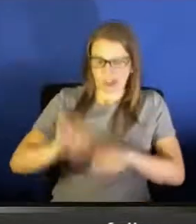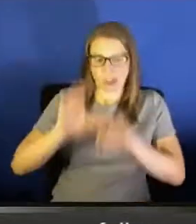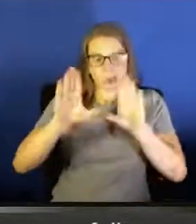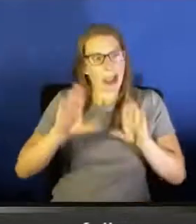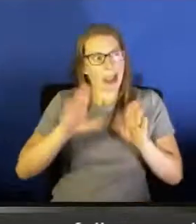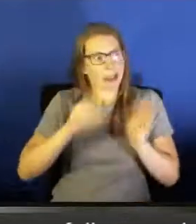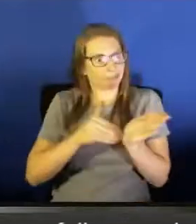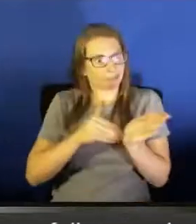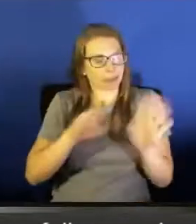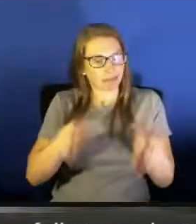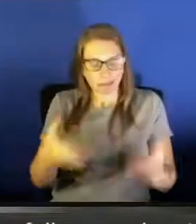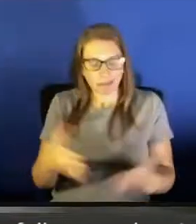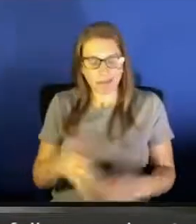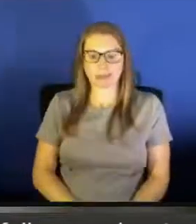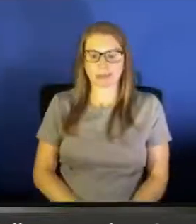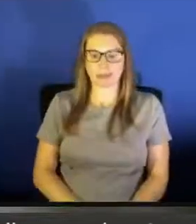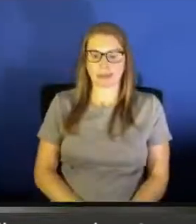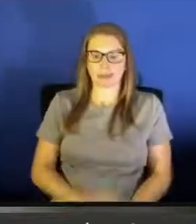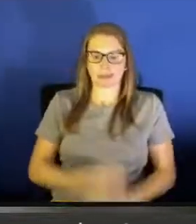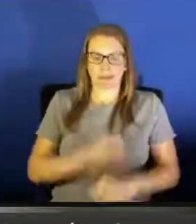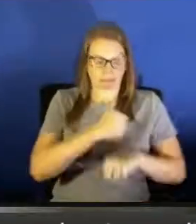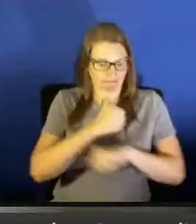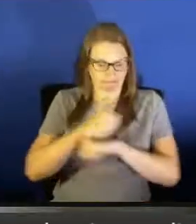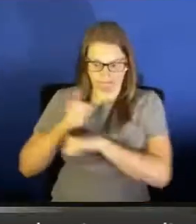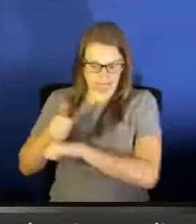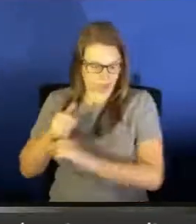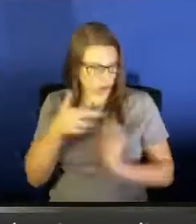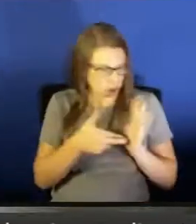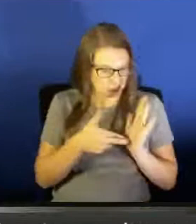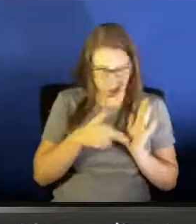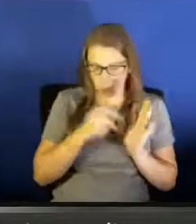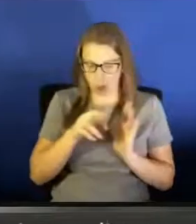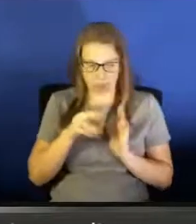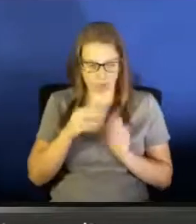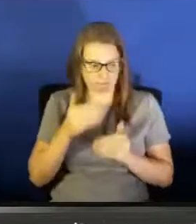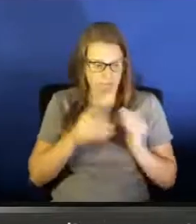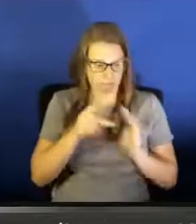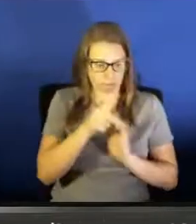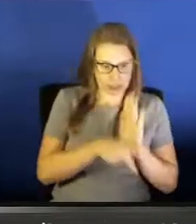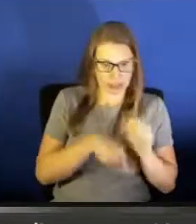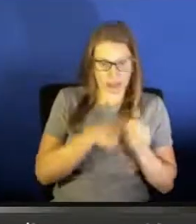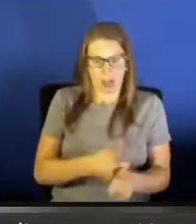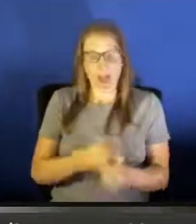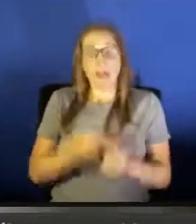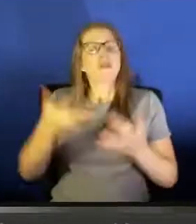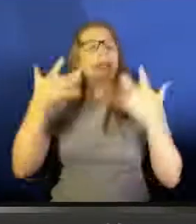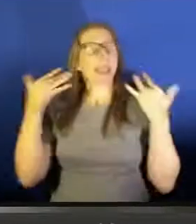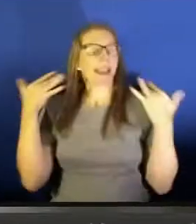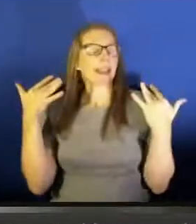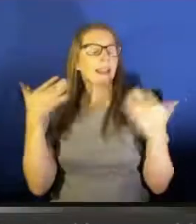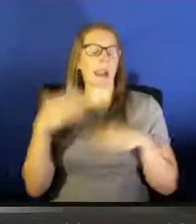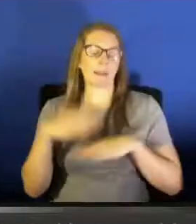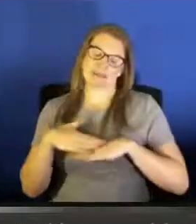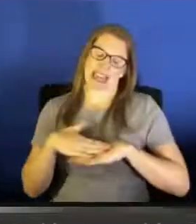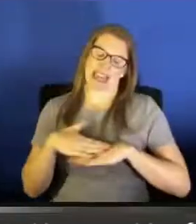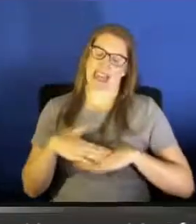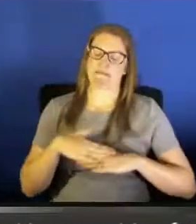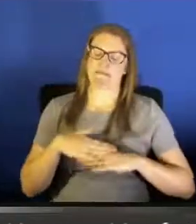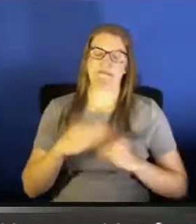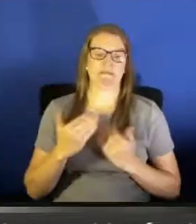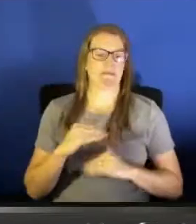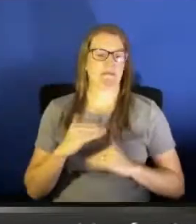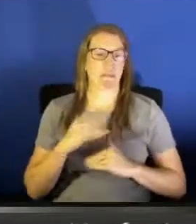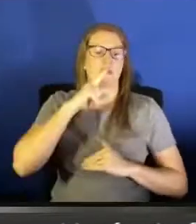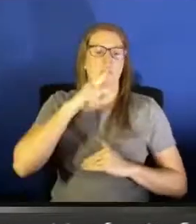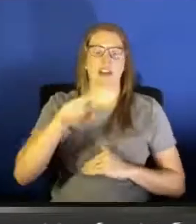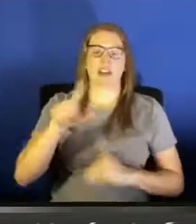put practices in place to make sure that we're not only friendly, I mean, that's the minimum bar for LGBTQ+